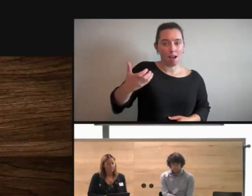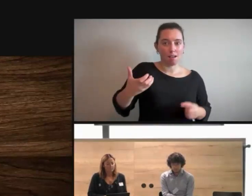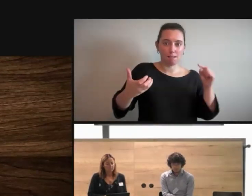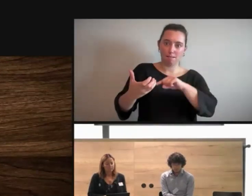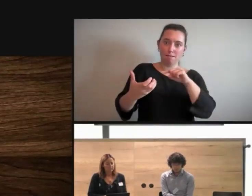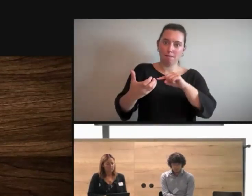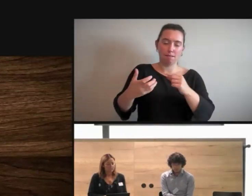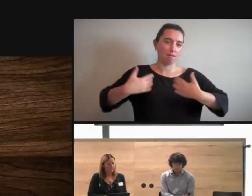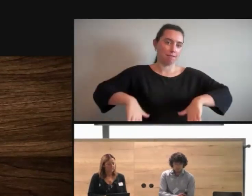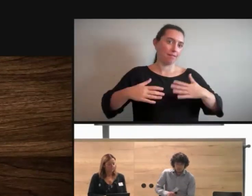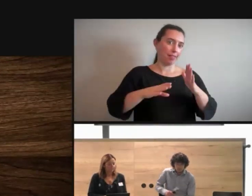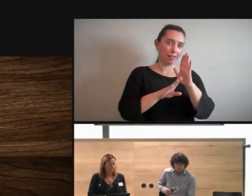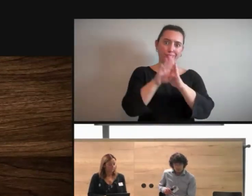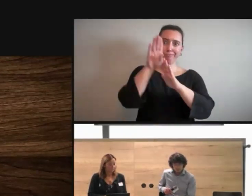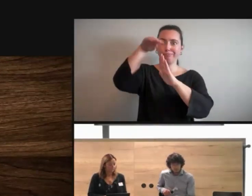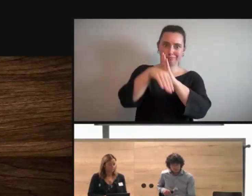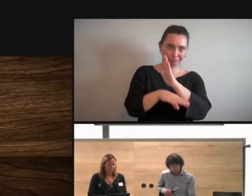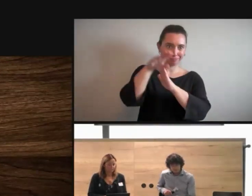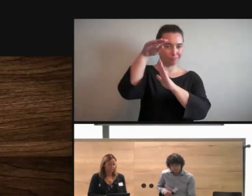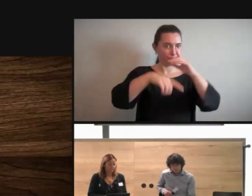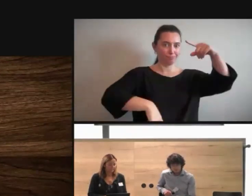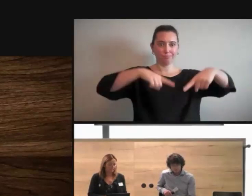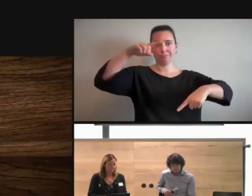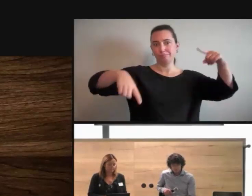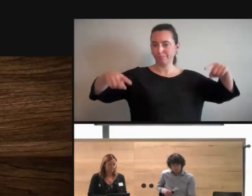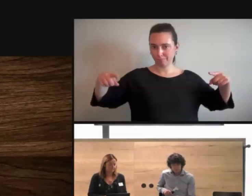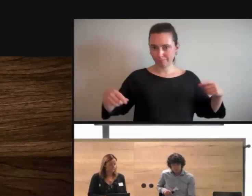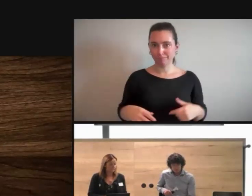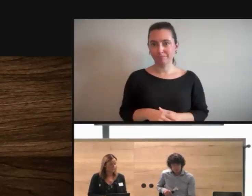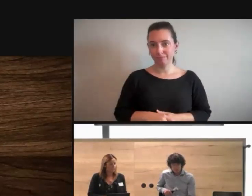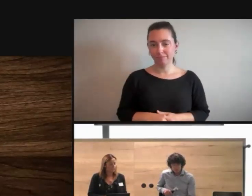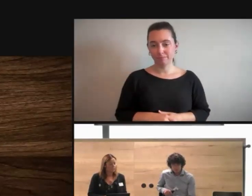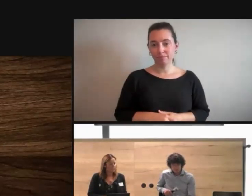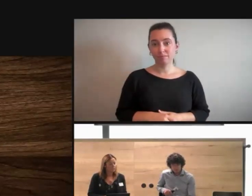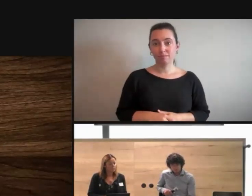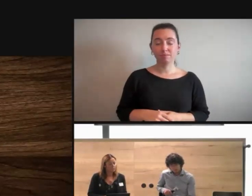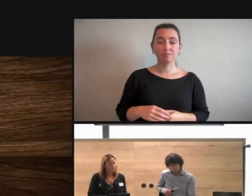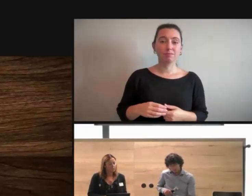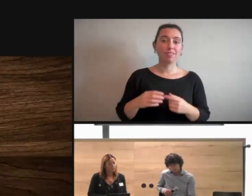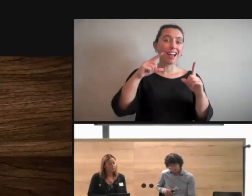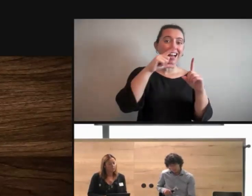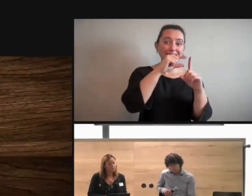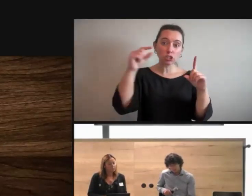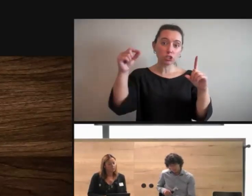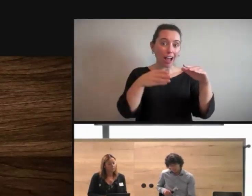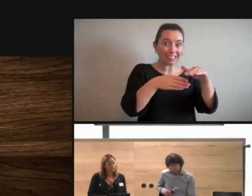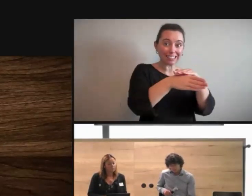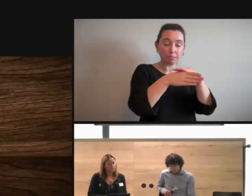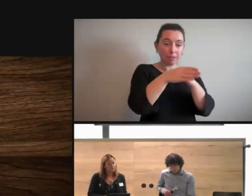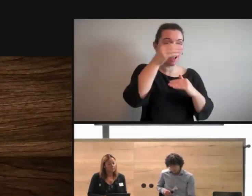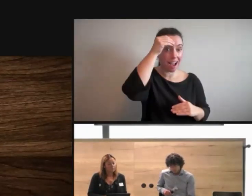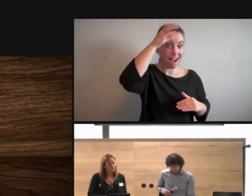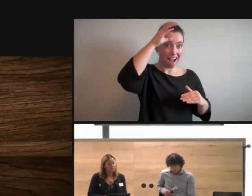one or a constant one, and most digital accessibility professionals are experienced with